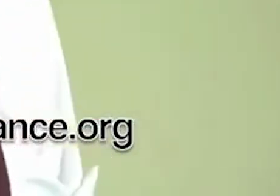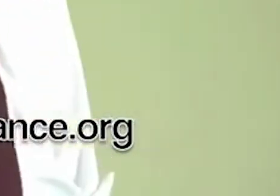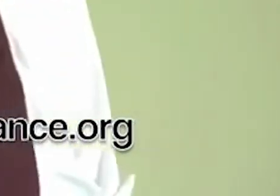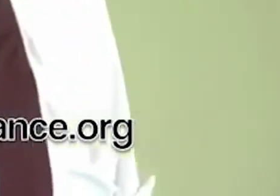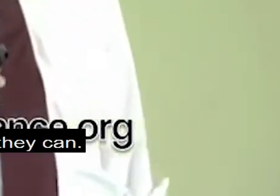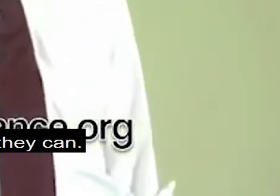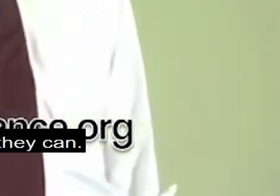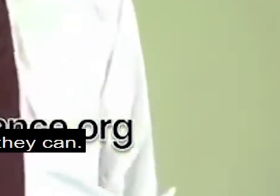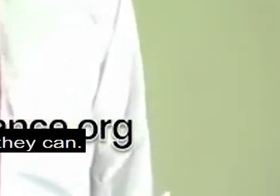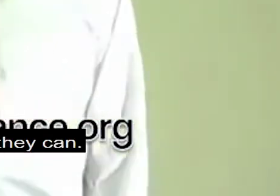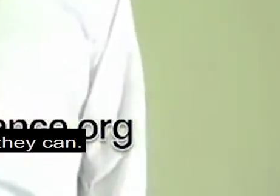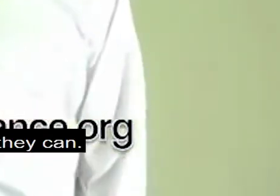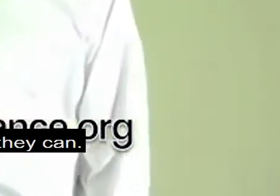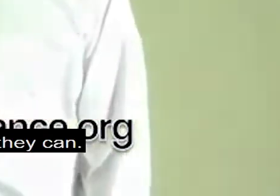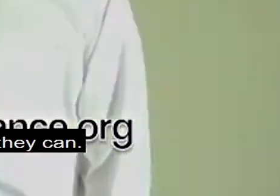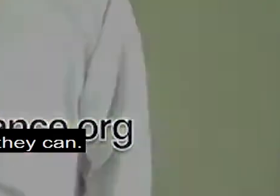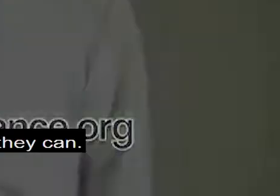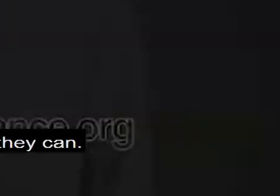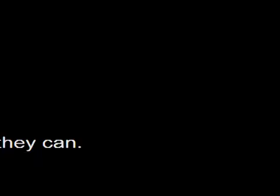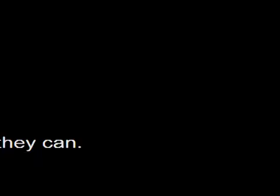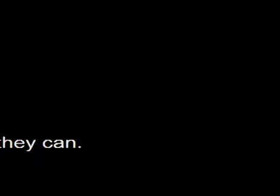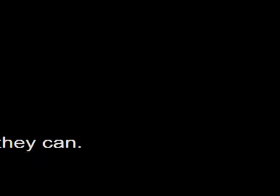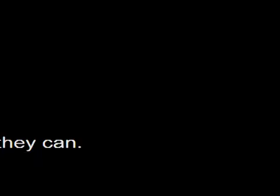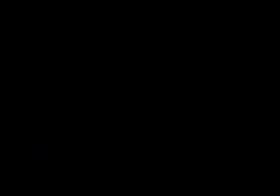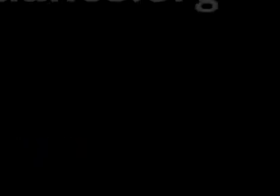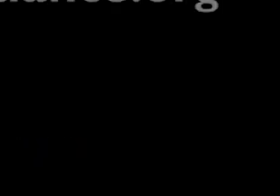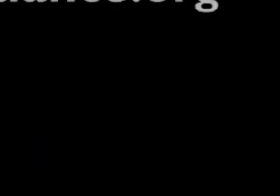well, because kids do well if they can.